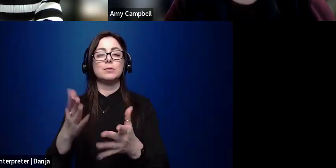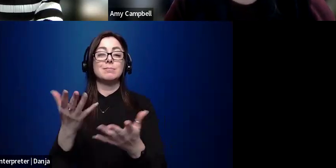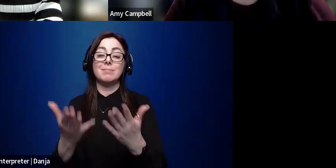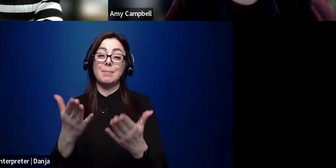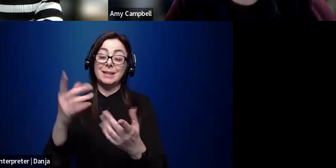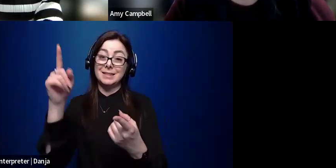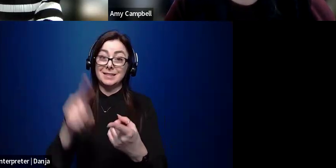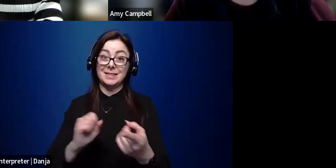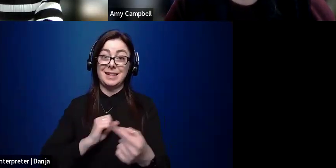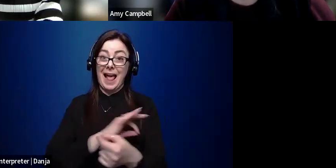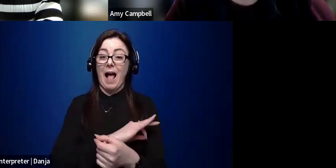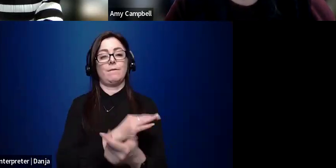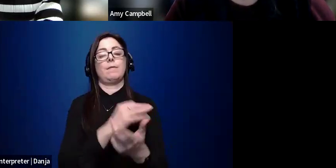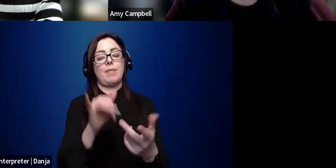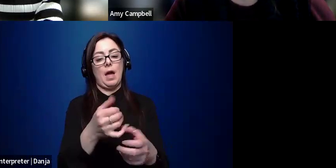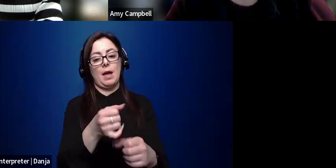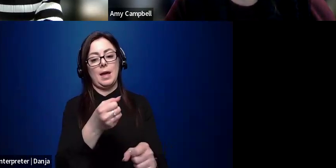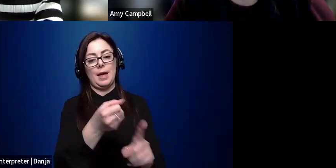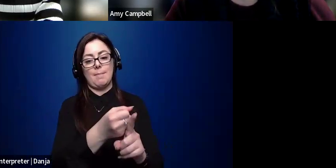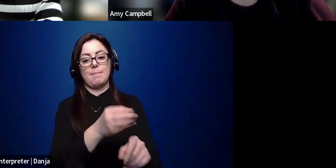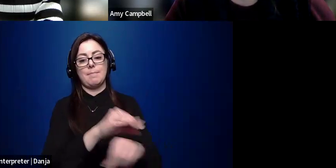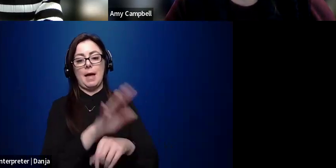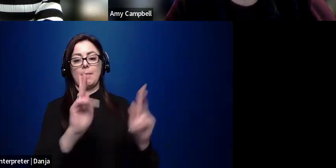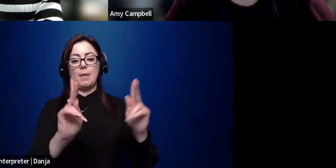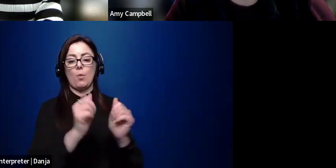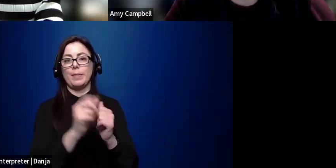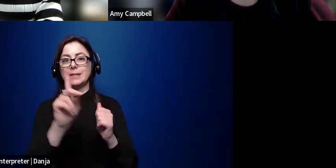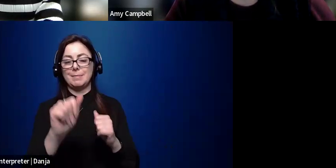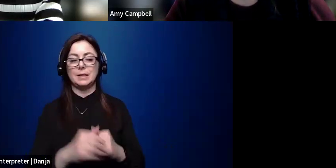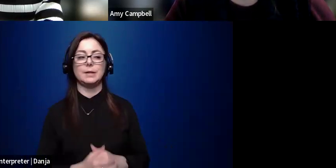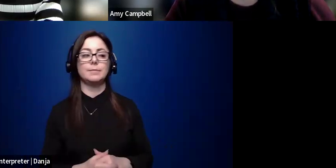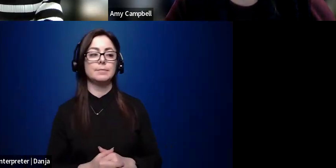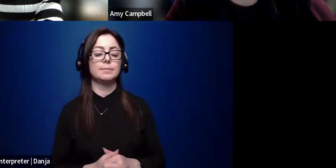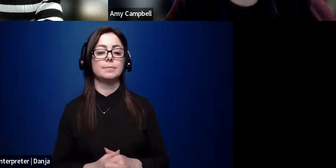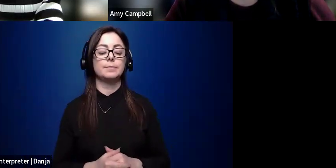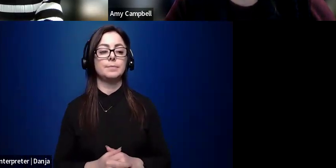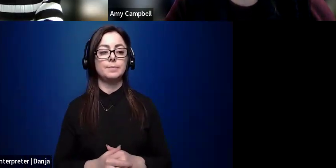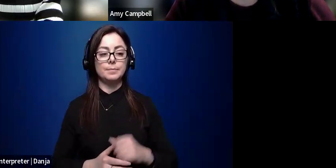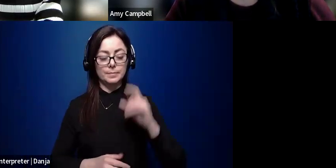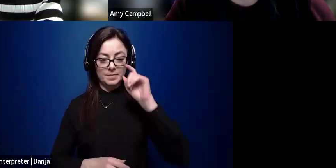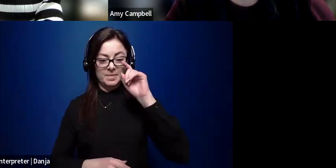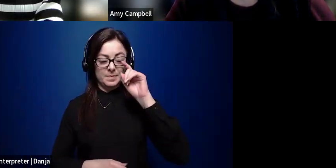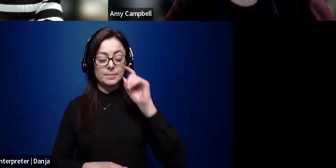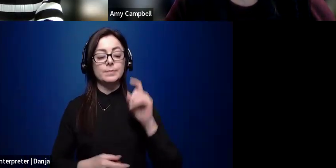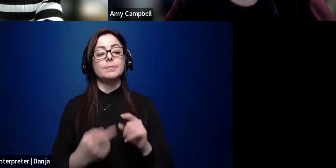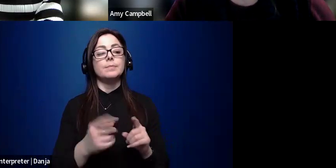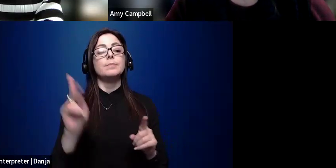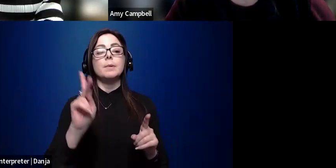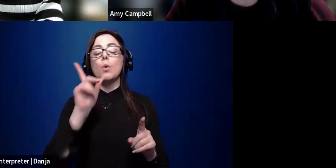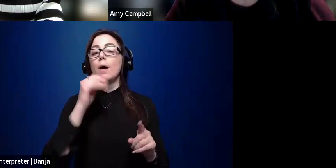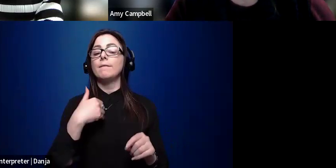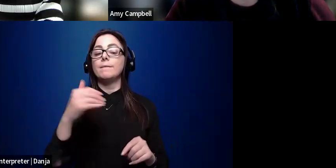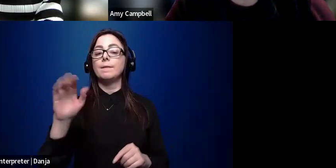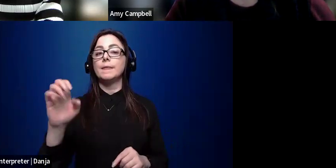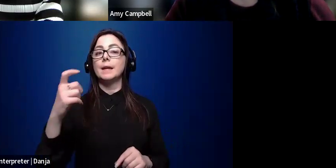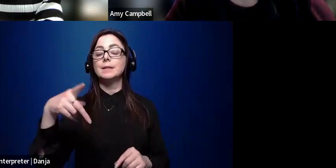The lowering or stopping federal funding for the expansion population. So this is the individuals who have expanded Medicaid. We